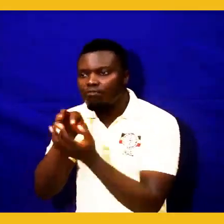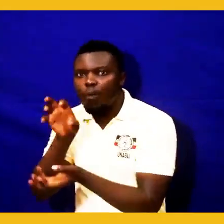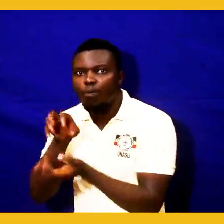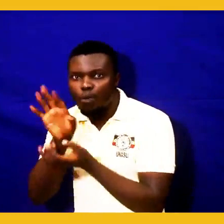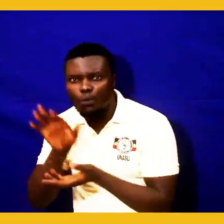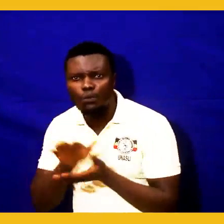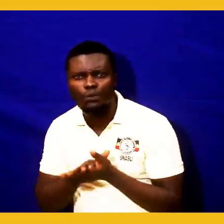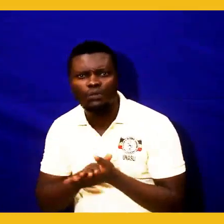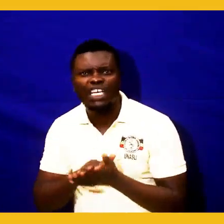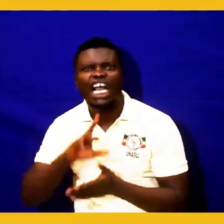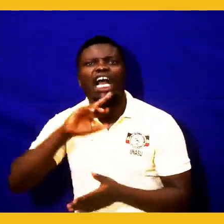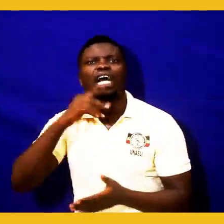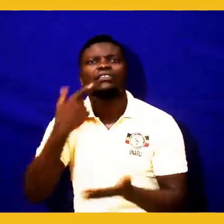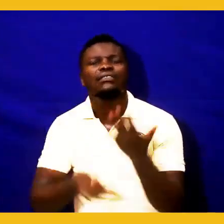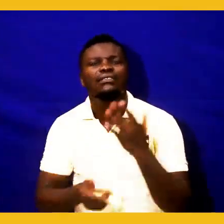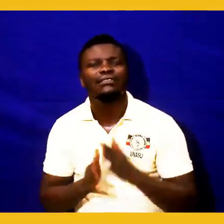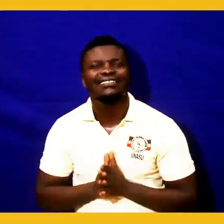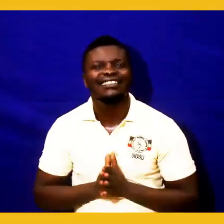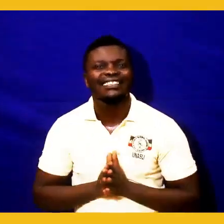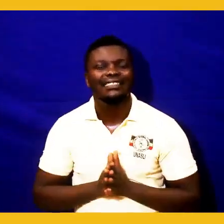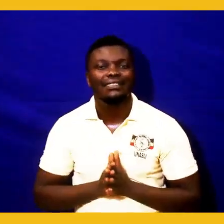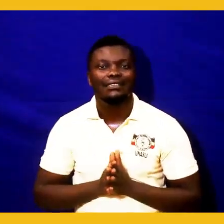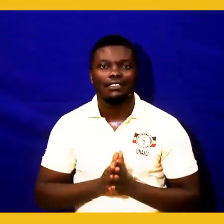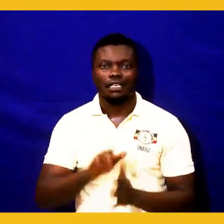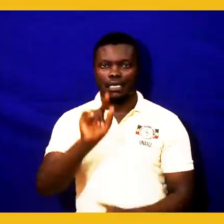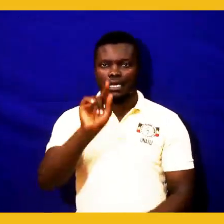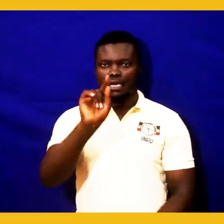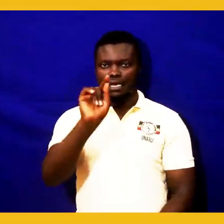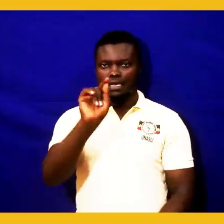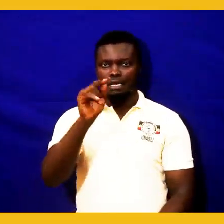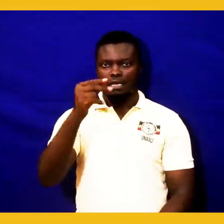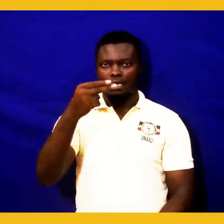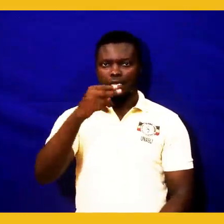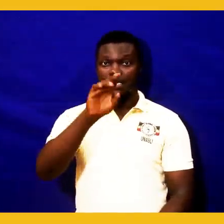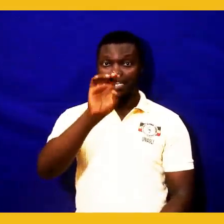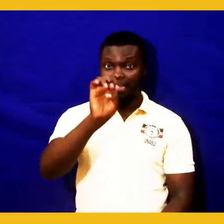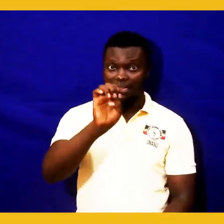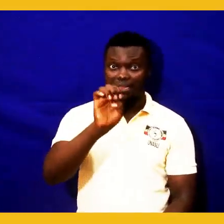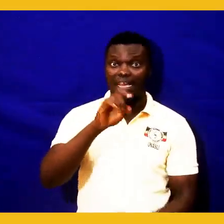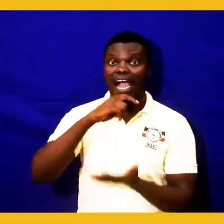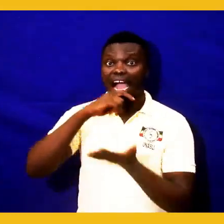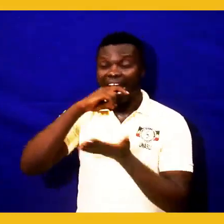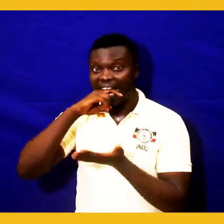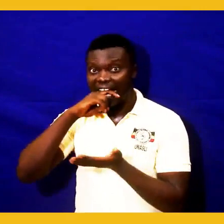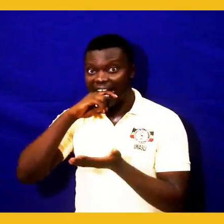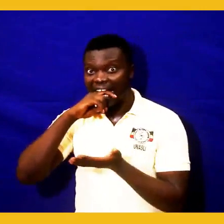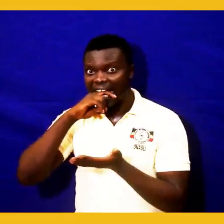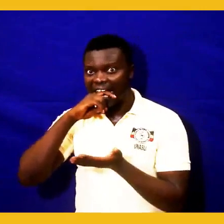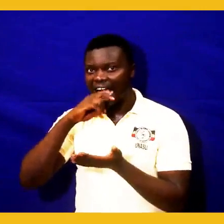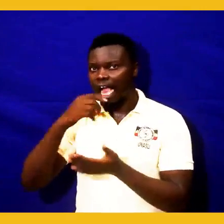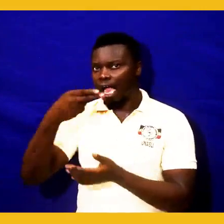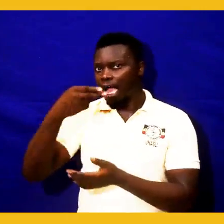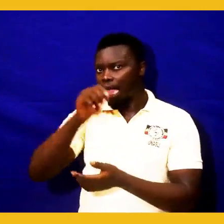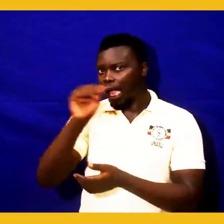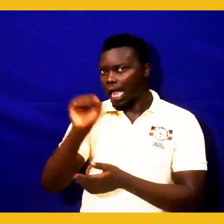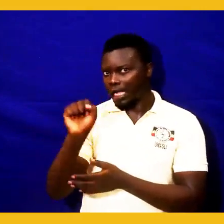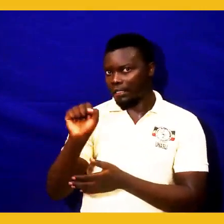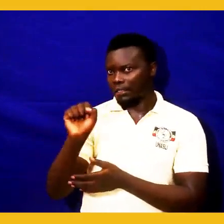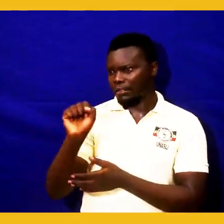barking. And the answer is The dog